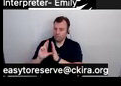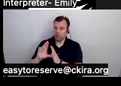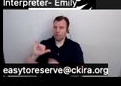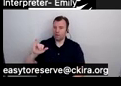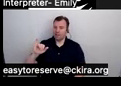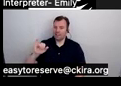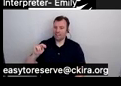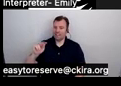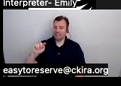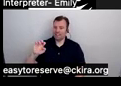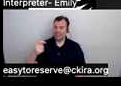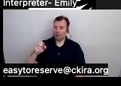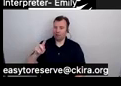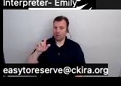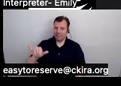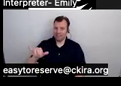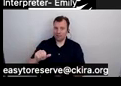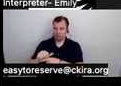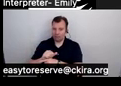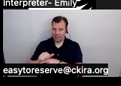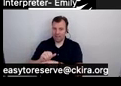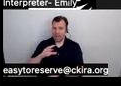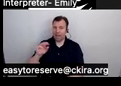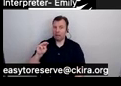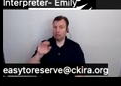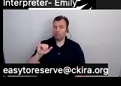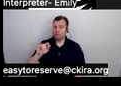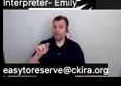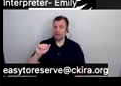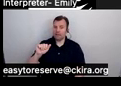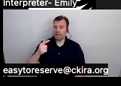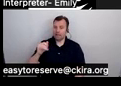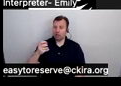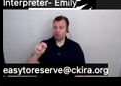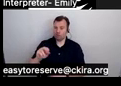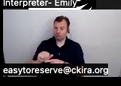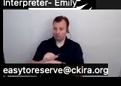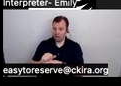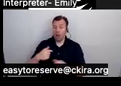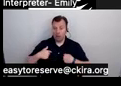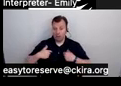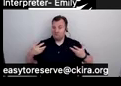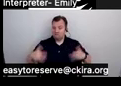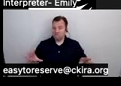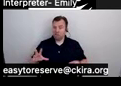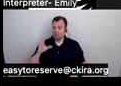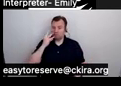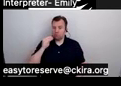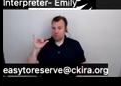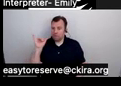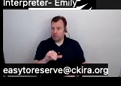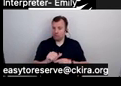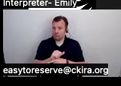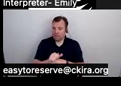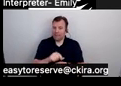well as bias awareness and mitigation training. I've taken this training. I think it's really good. And early indications from NIH is that this